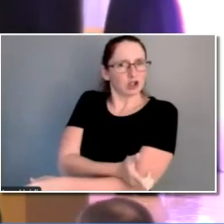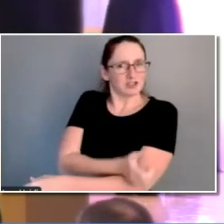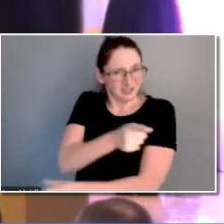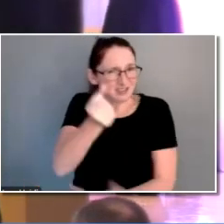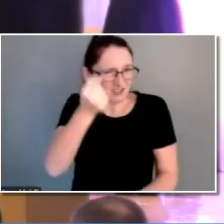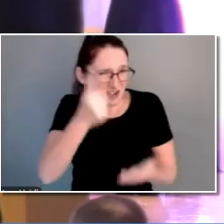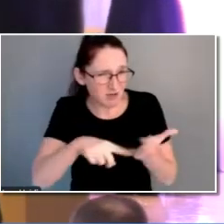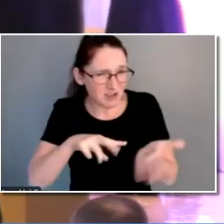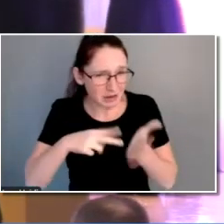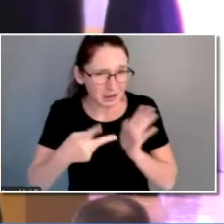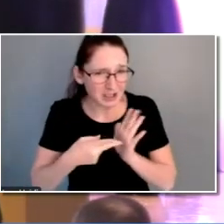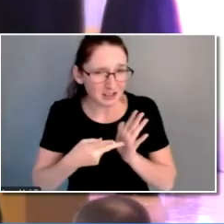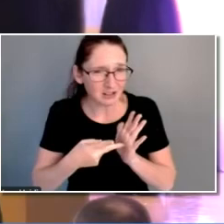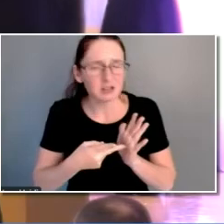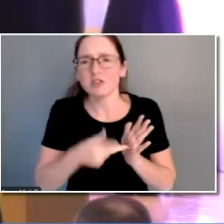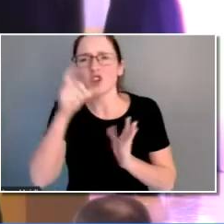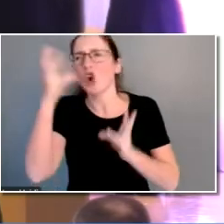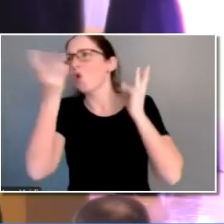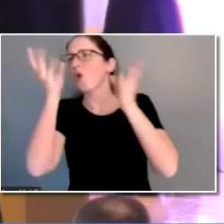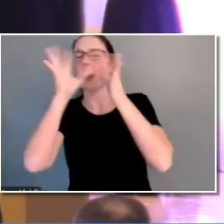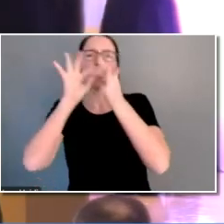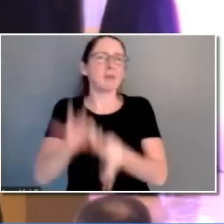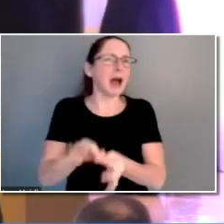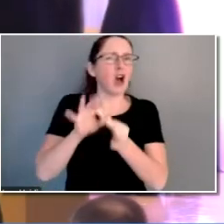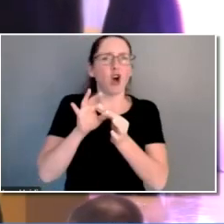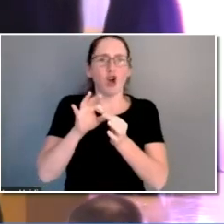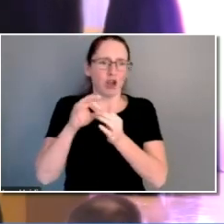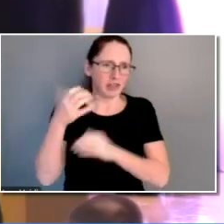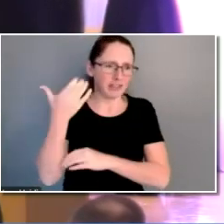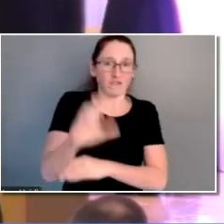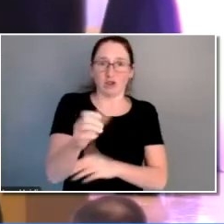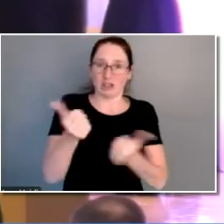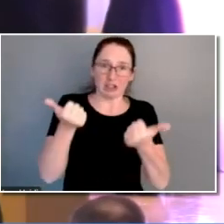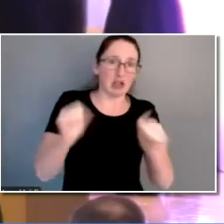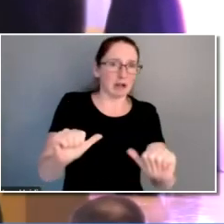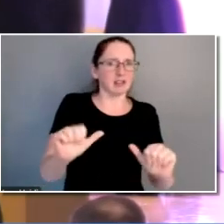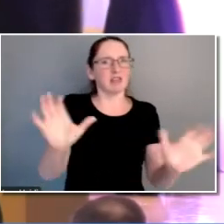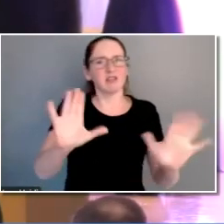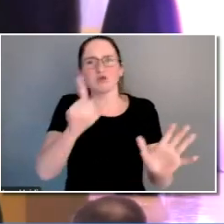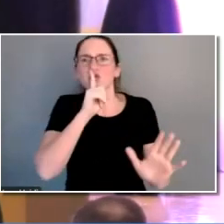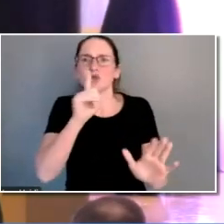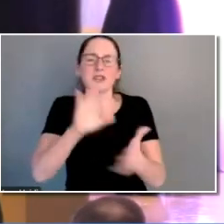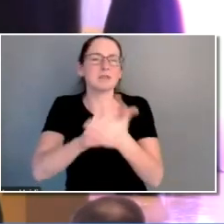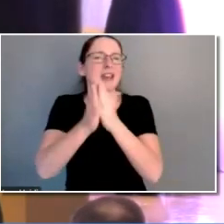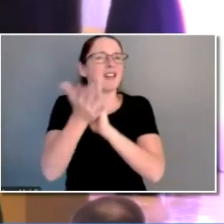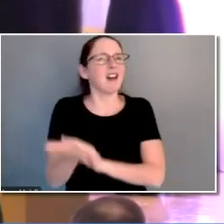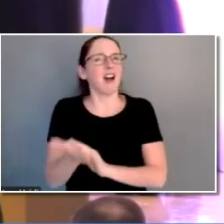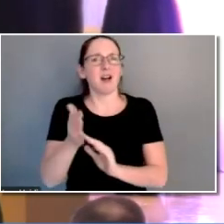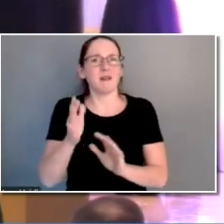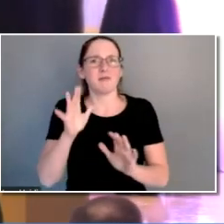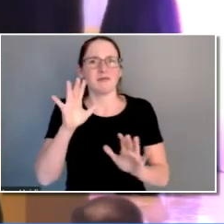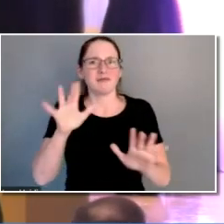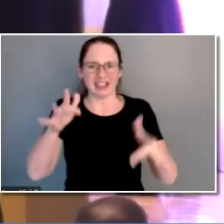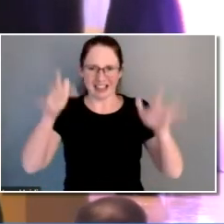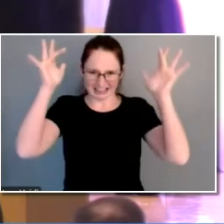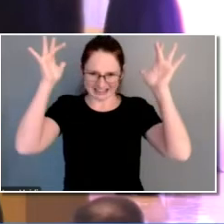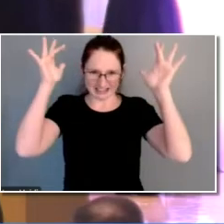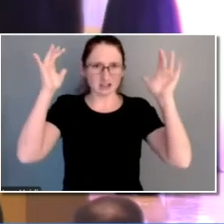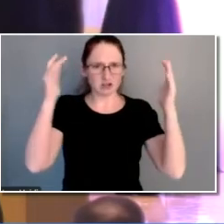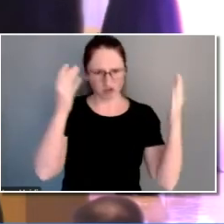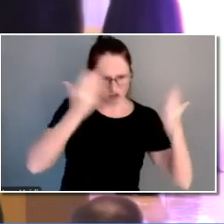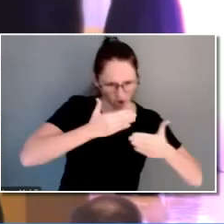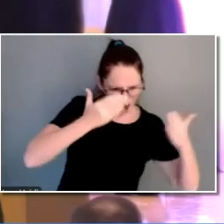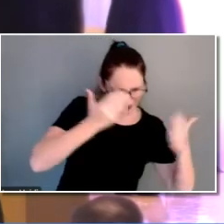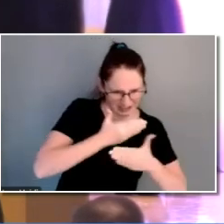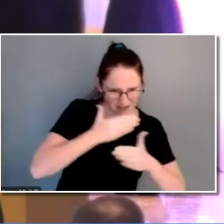I'm saying? Don't worry about the forces that are attempting. Just be the light. Because everywhere there's darkness,